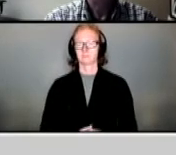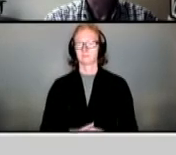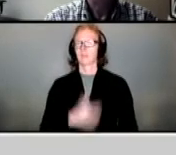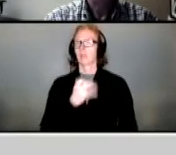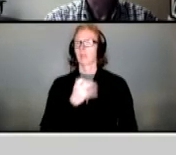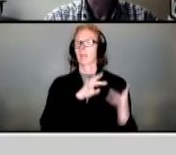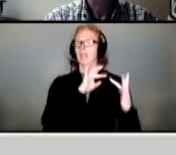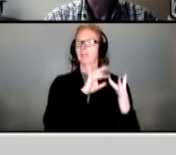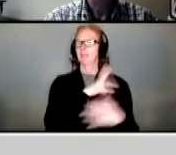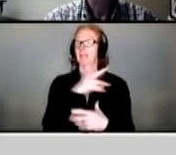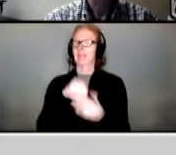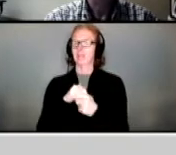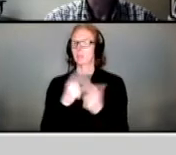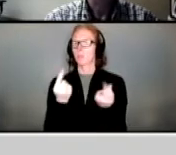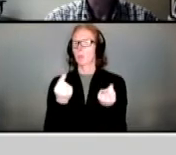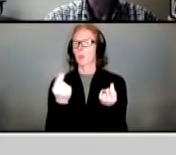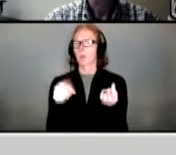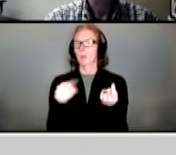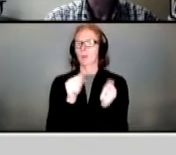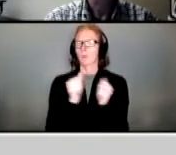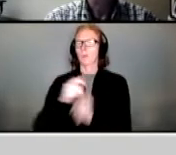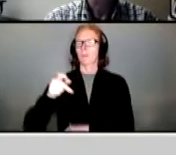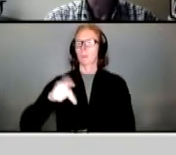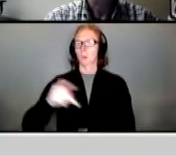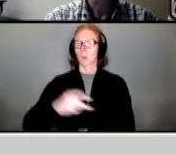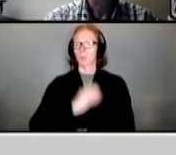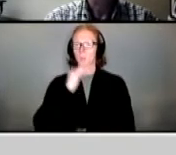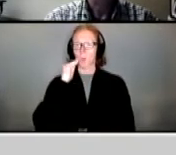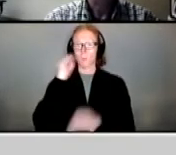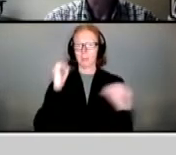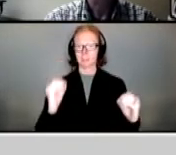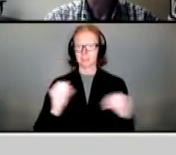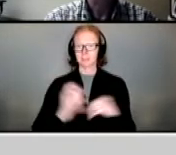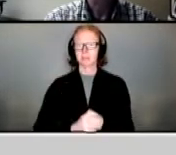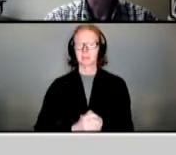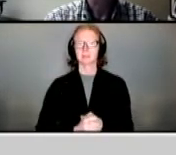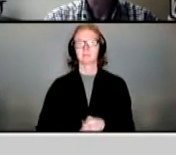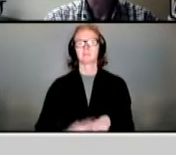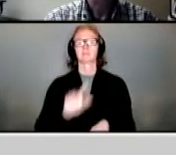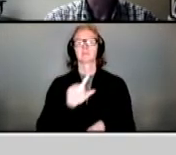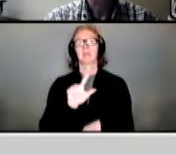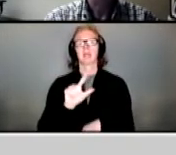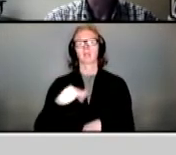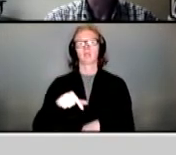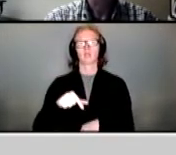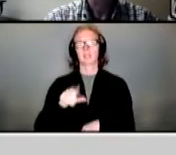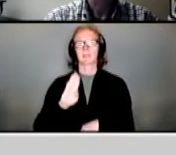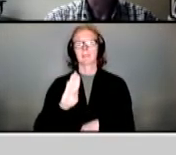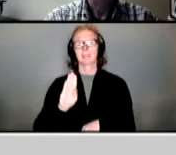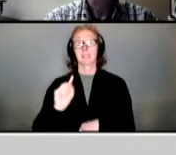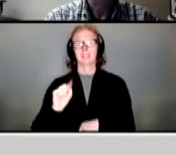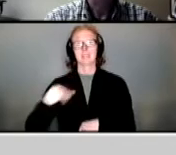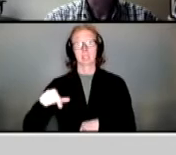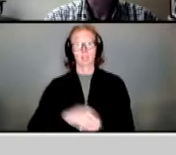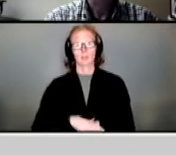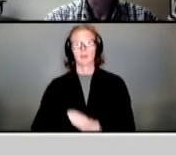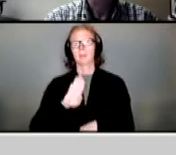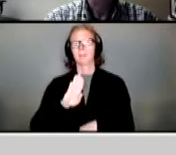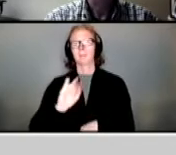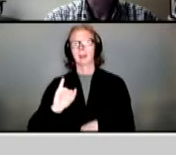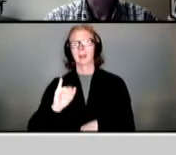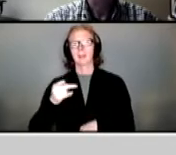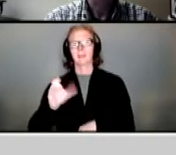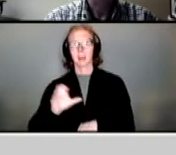and engagement with Portland's homeless, LGBTQ, BIPOC, addicted,